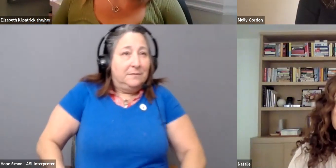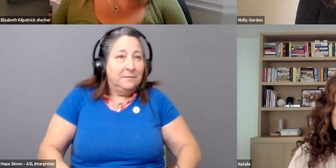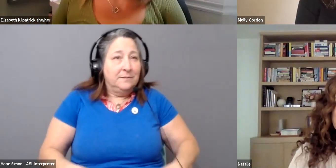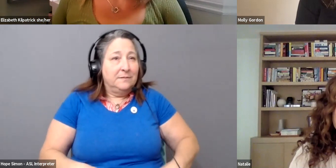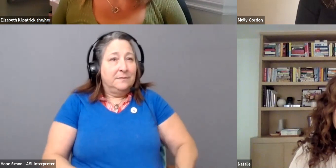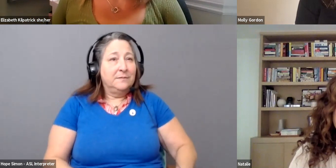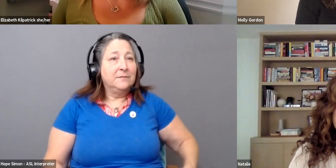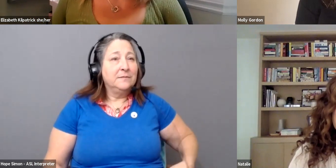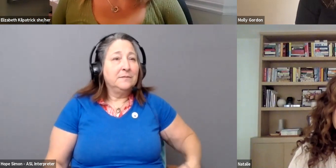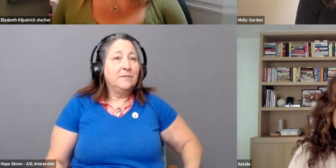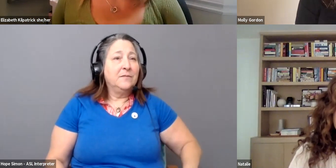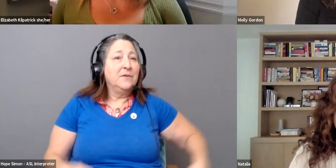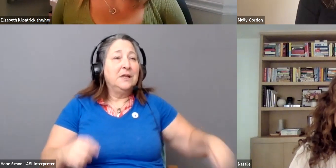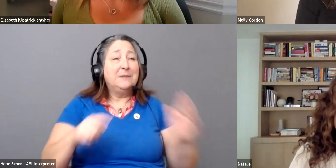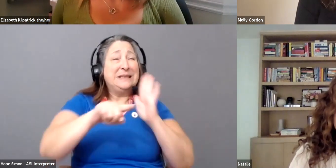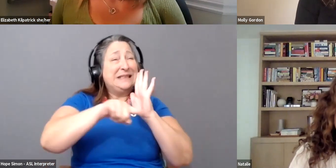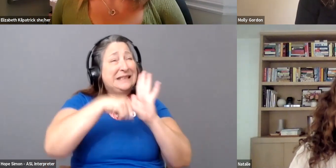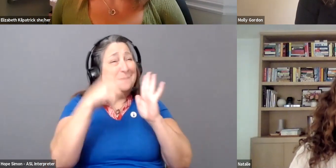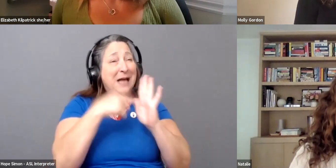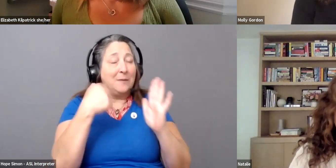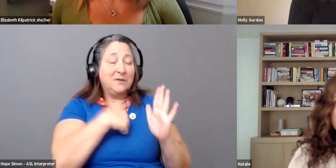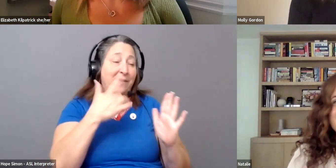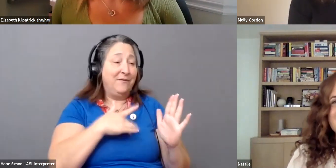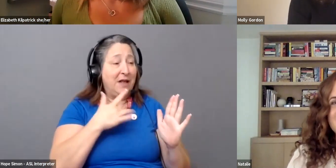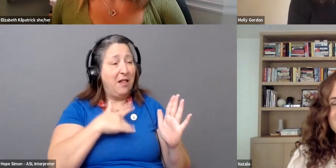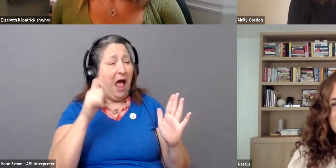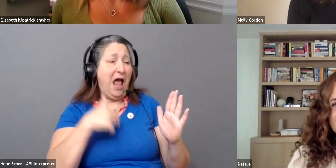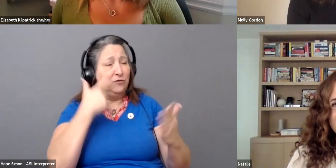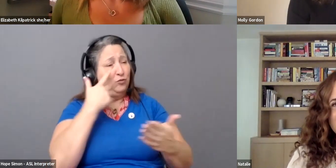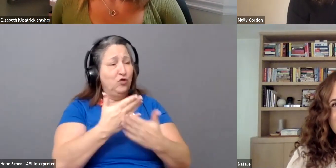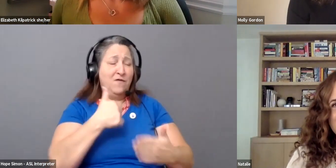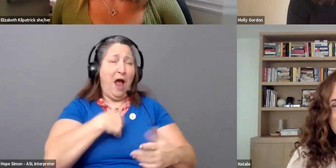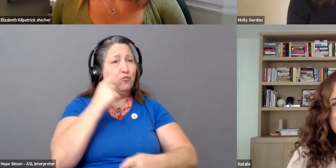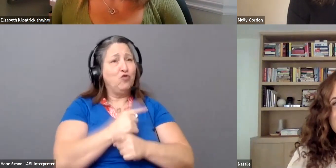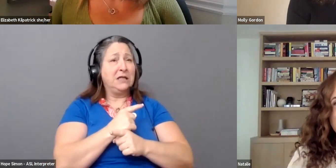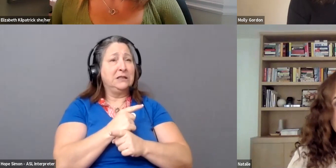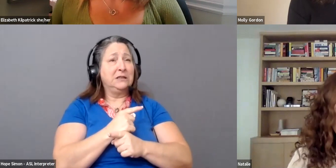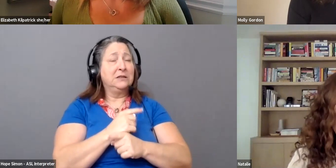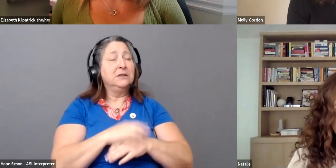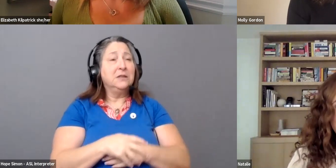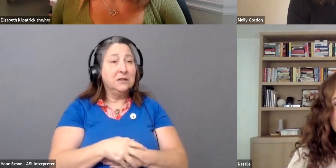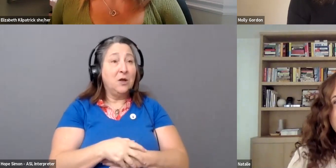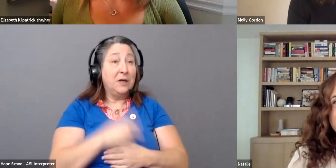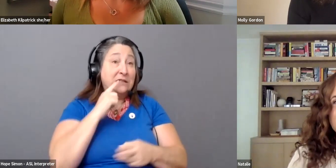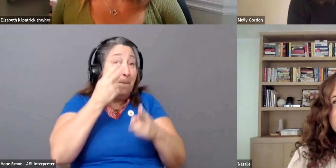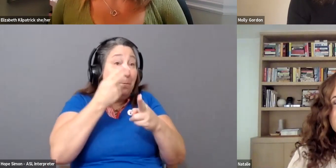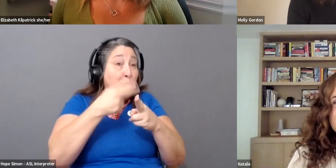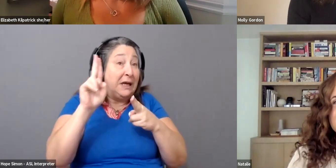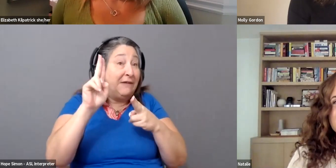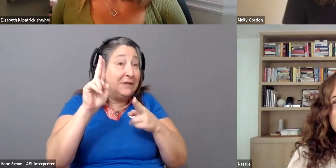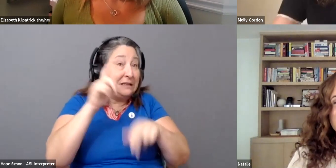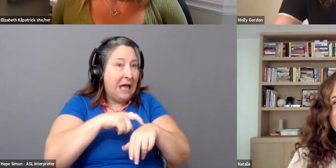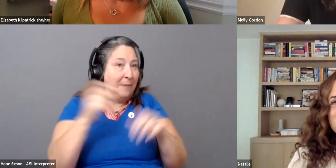sometimes we just have to prove ourselves right, I guess, maybe. And I think that, it's brief, but she